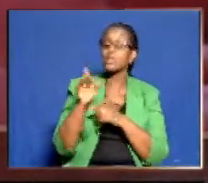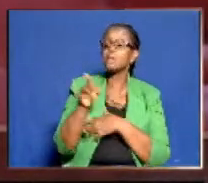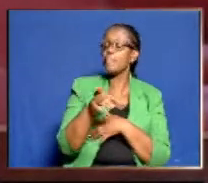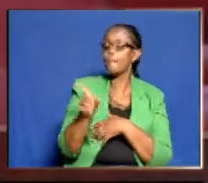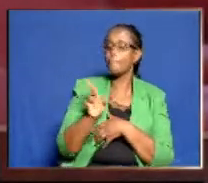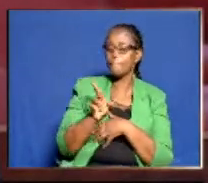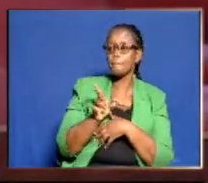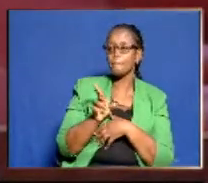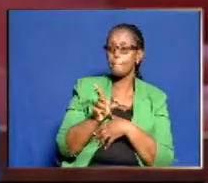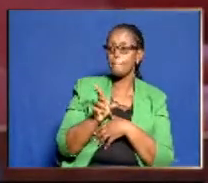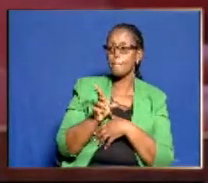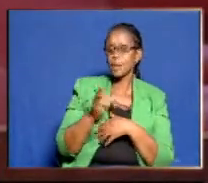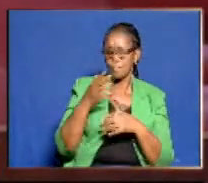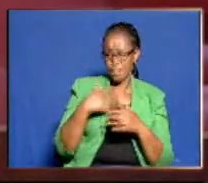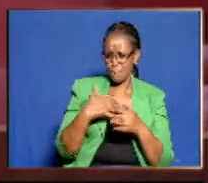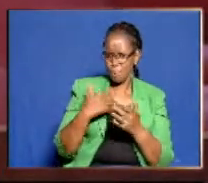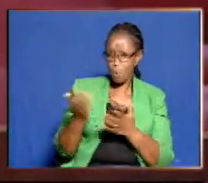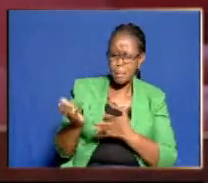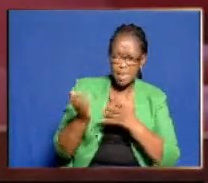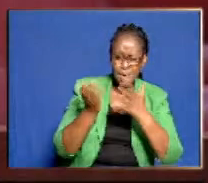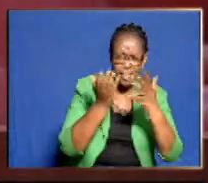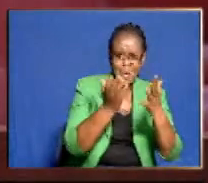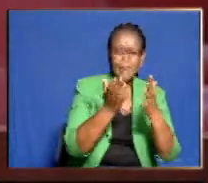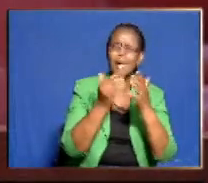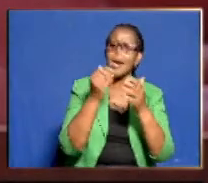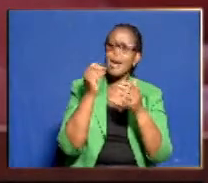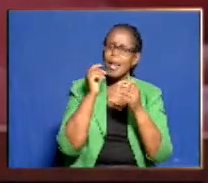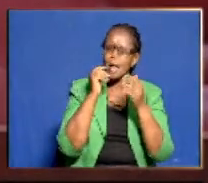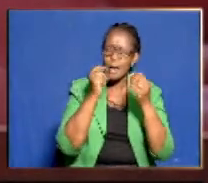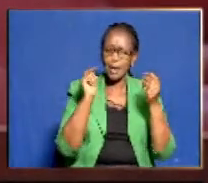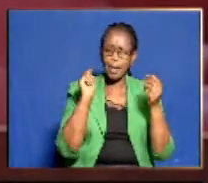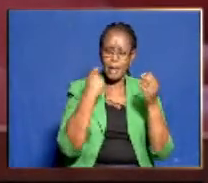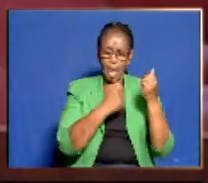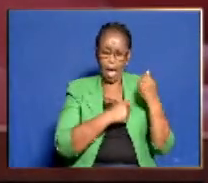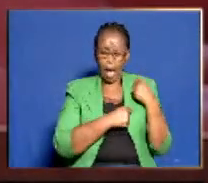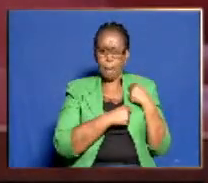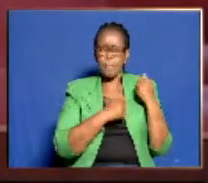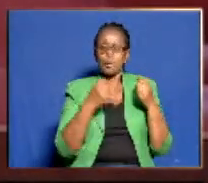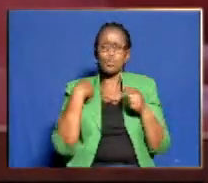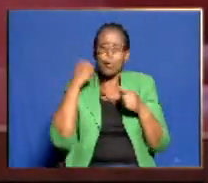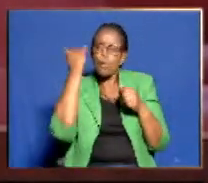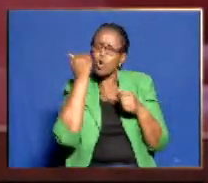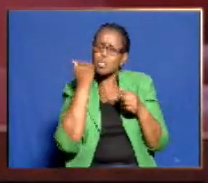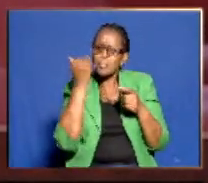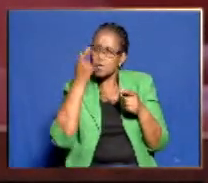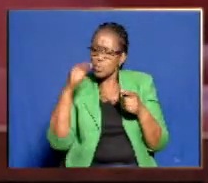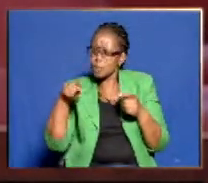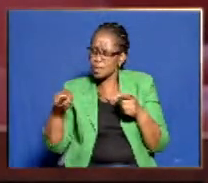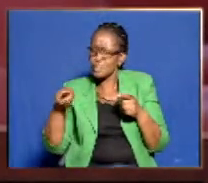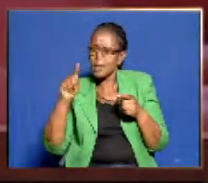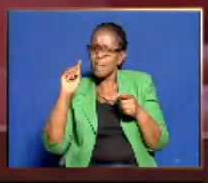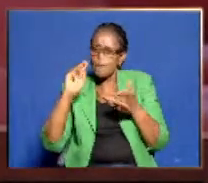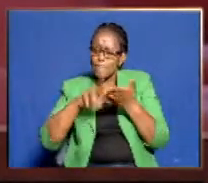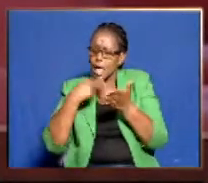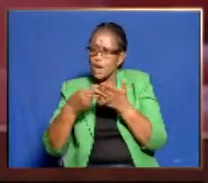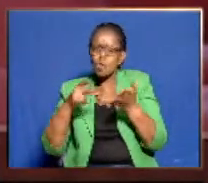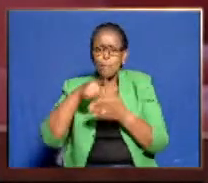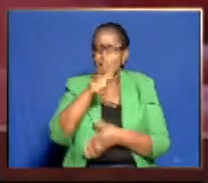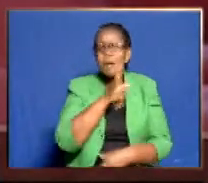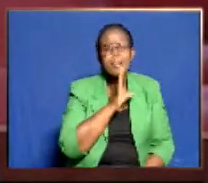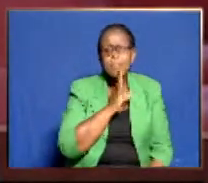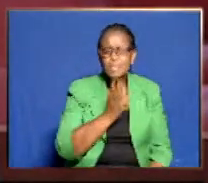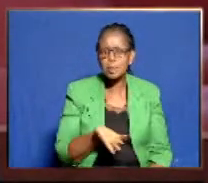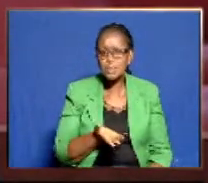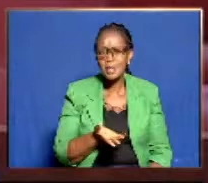in the name of failing to pay their pending bills. And therefore, the danger with this kind of arrangement, pending bills, especially in